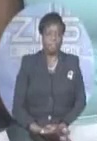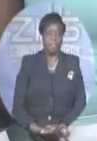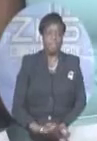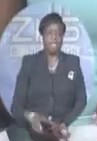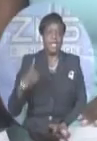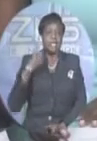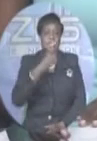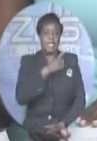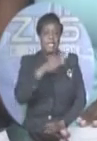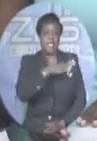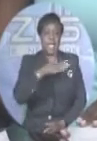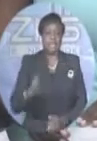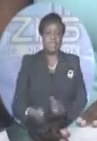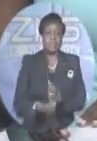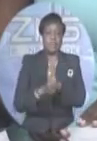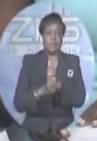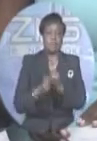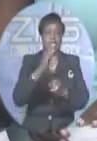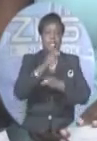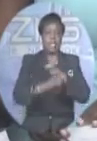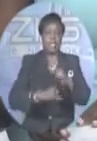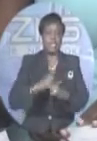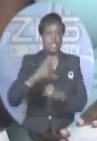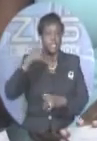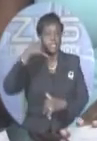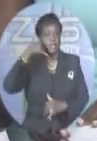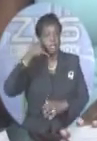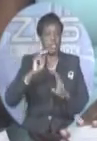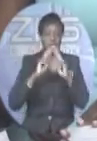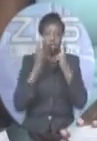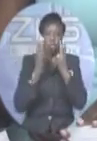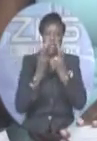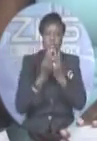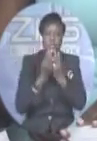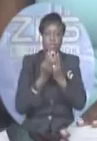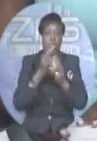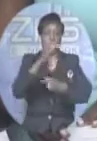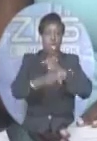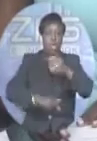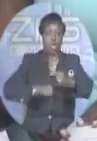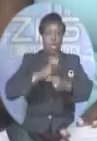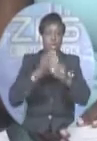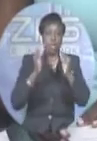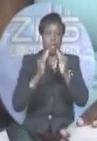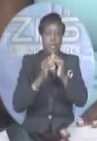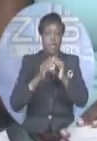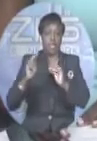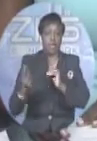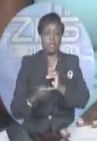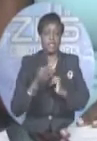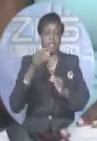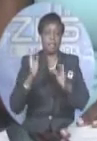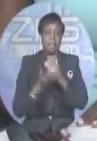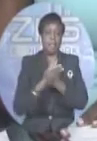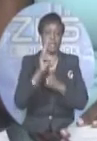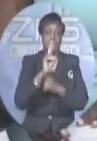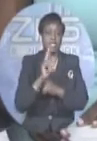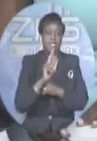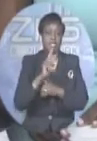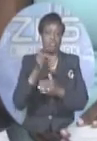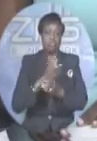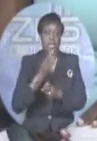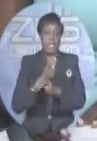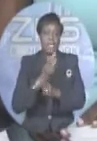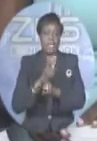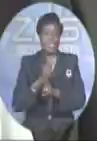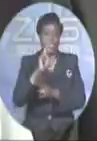Delegates and supporters of the International Telecommunications Union's Global Symposium hosted by the Utilities Regulation and Competition